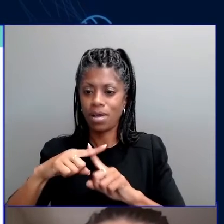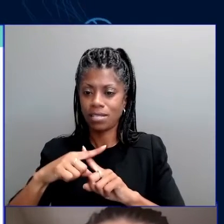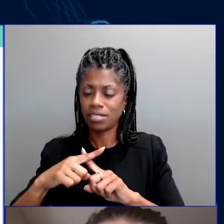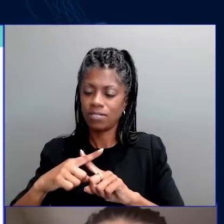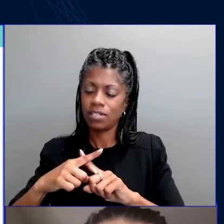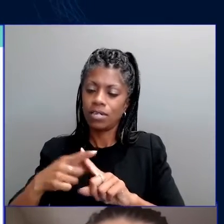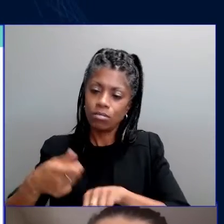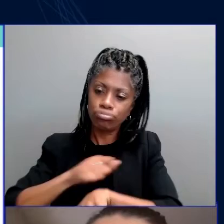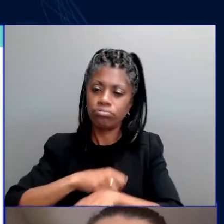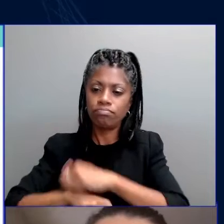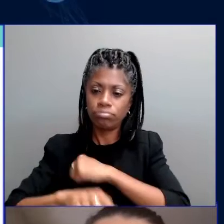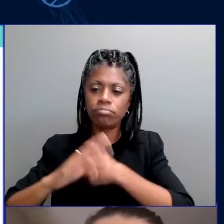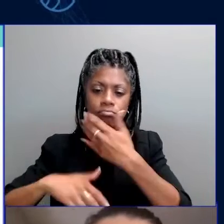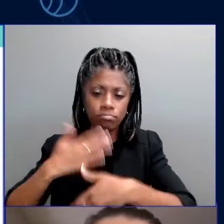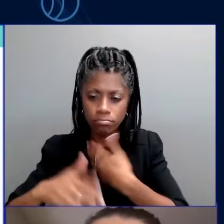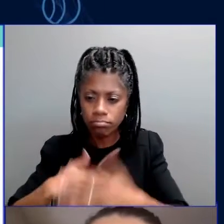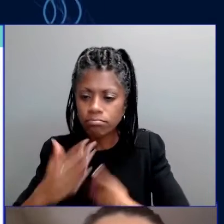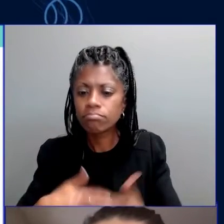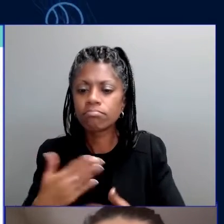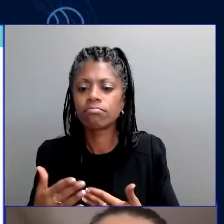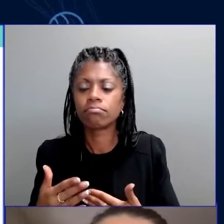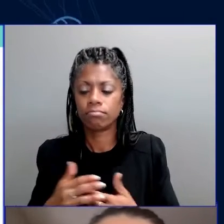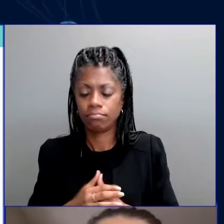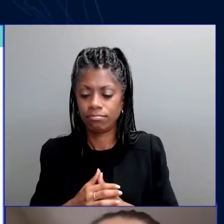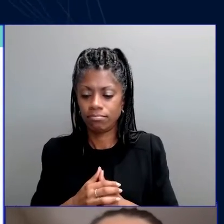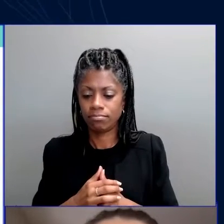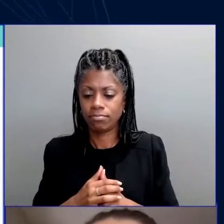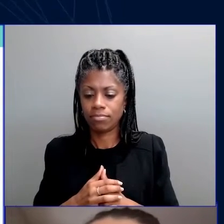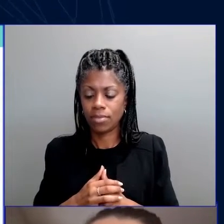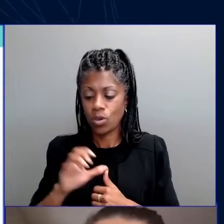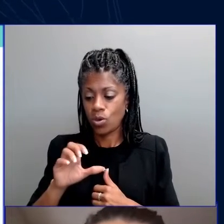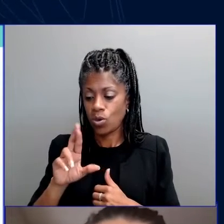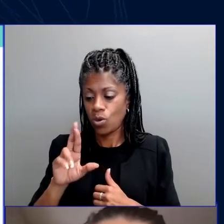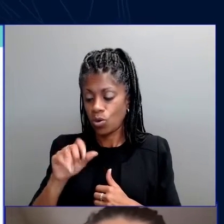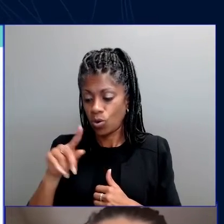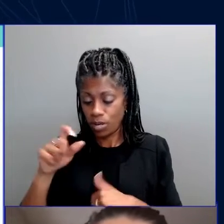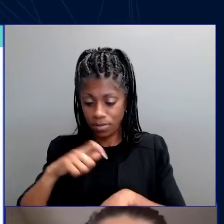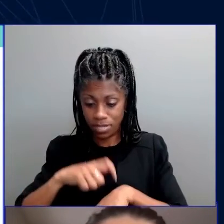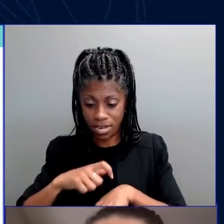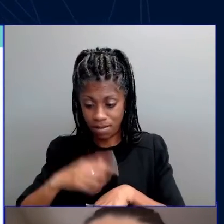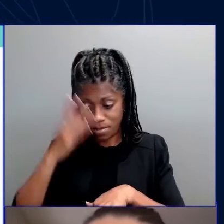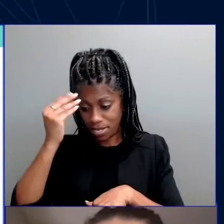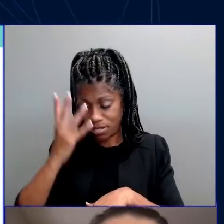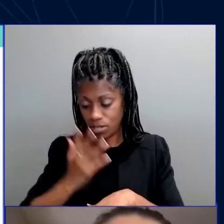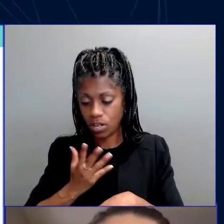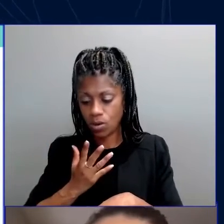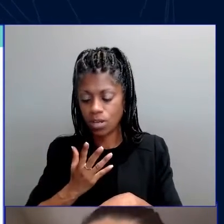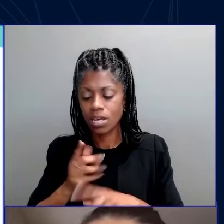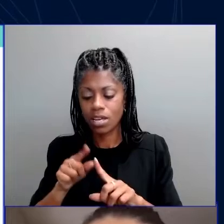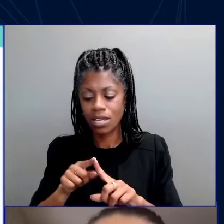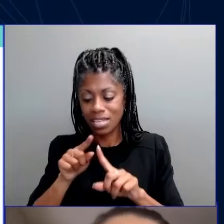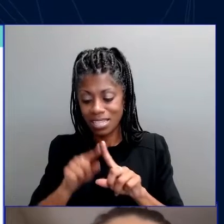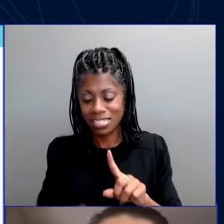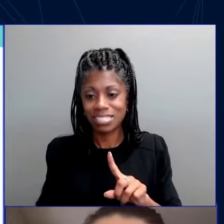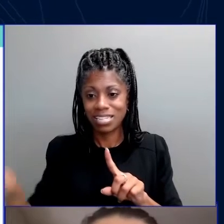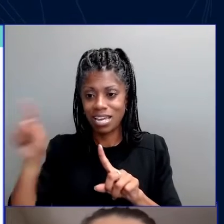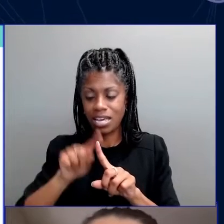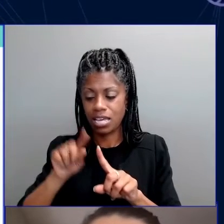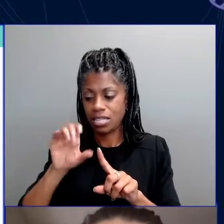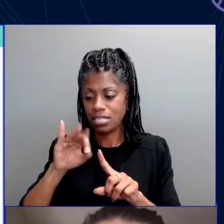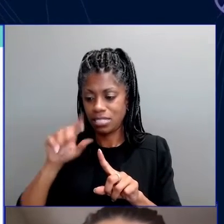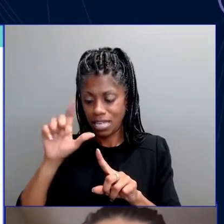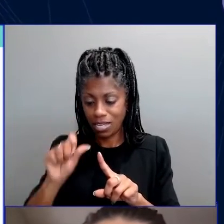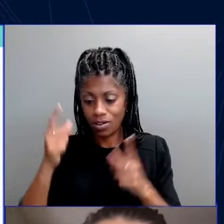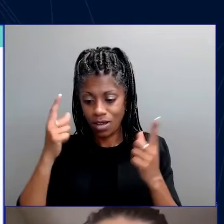direction. Crip time tells us everything happens on the cycle it should. Seasons changing, birth, flowers blooming in